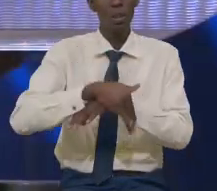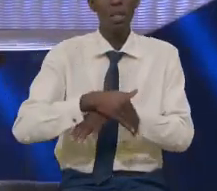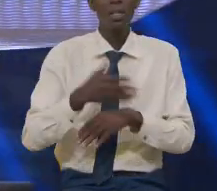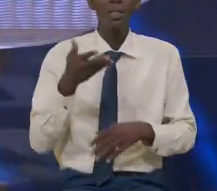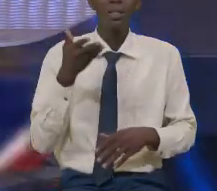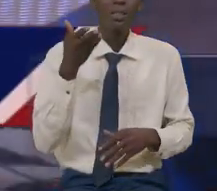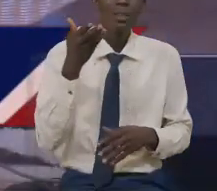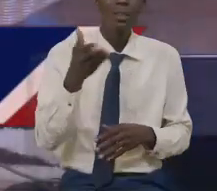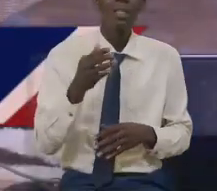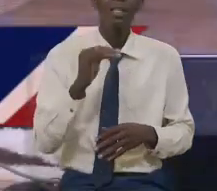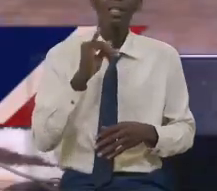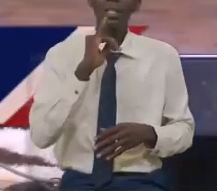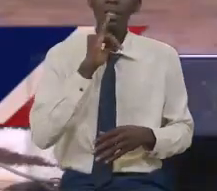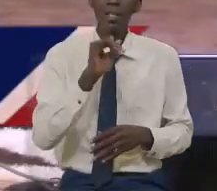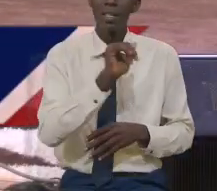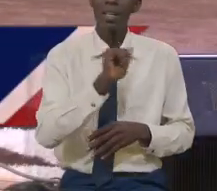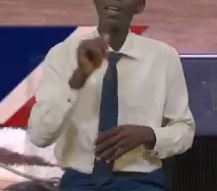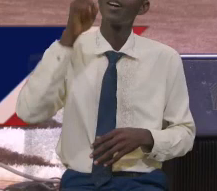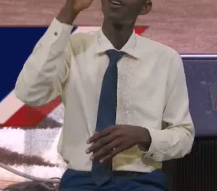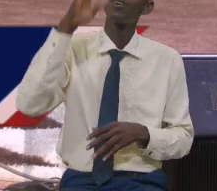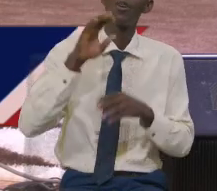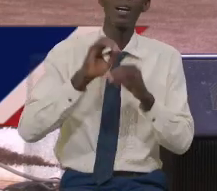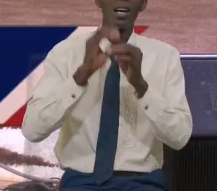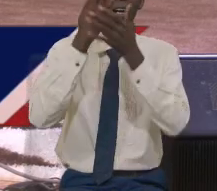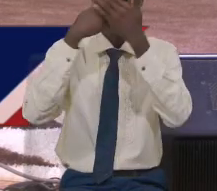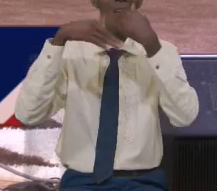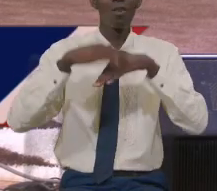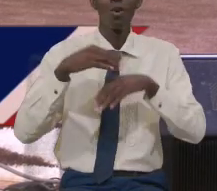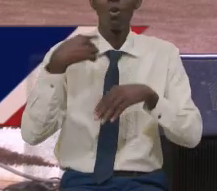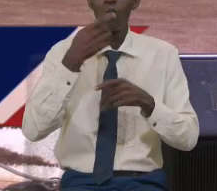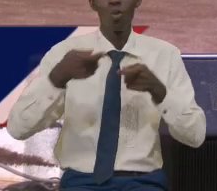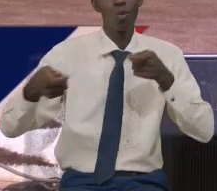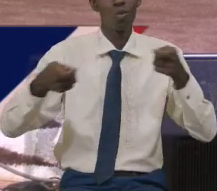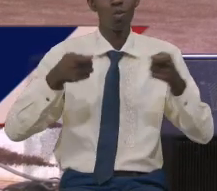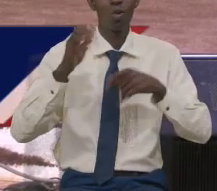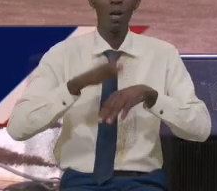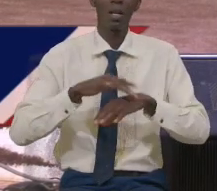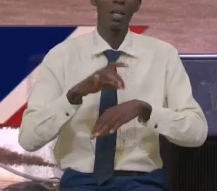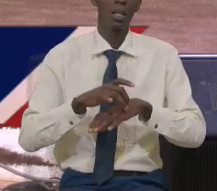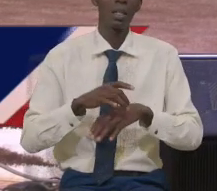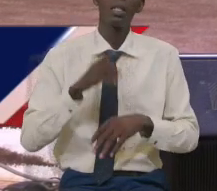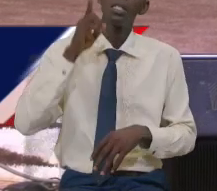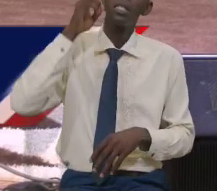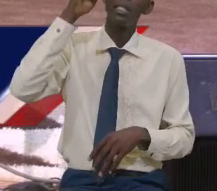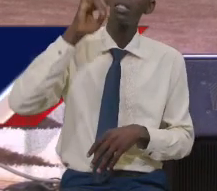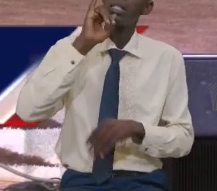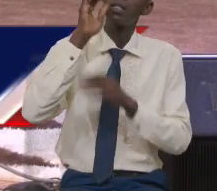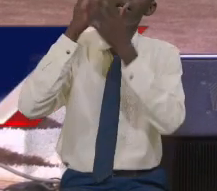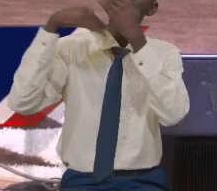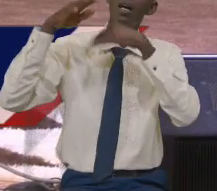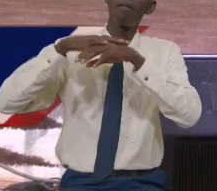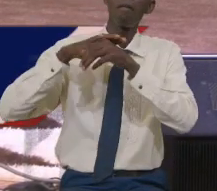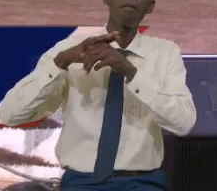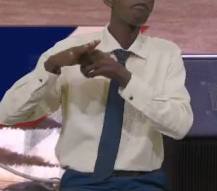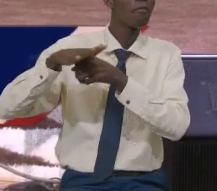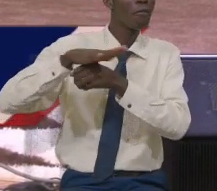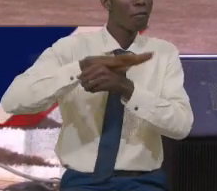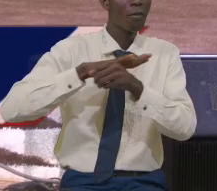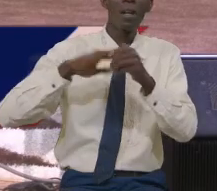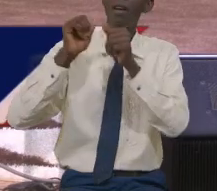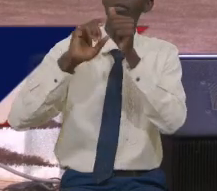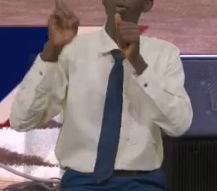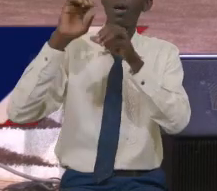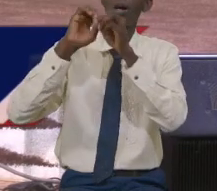a God in heaven who rules on earth. He is in heaven. He occupies the whole of heaven and